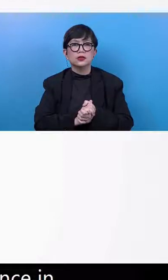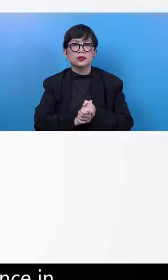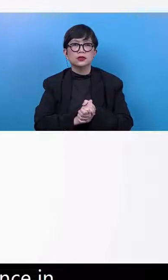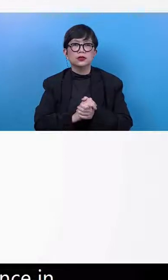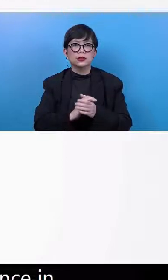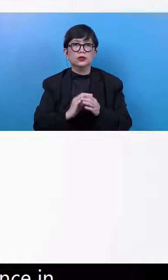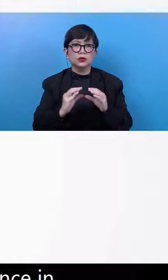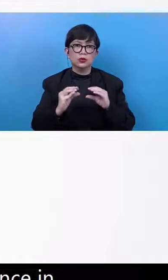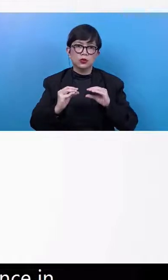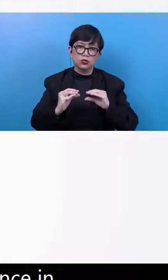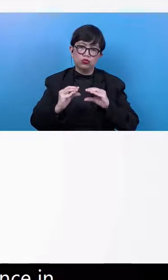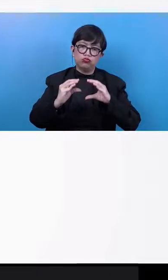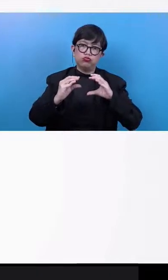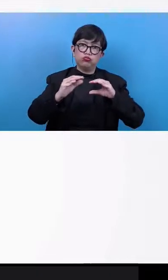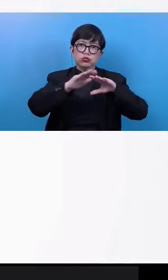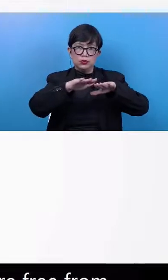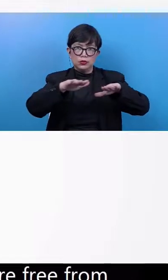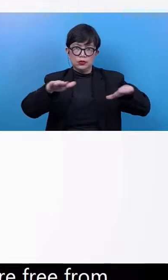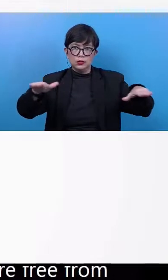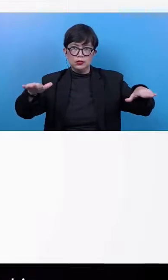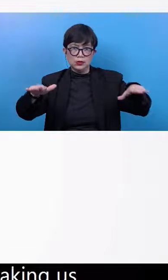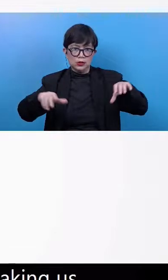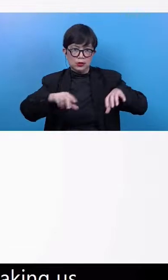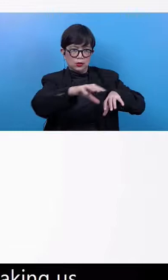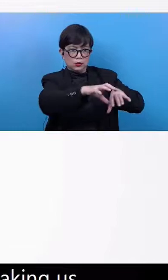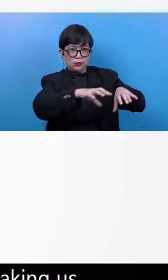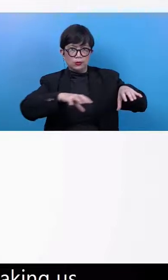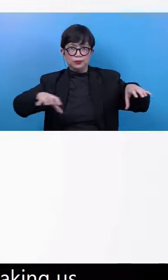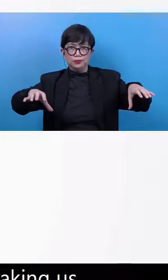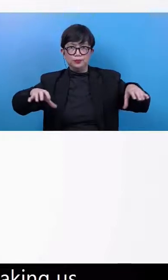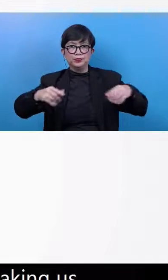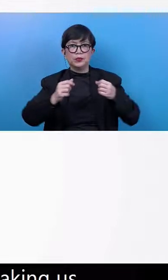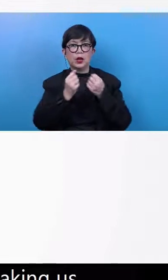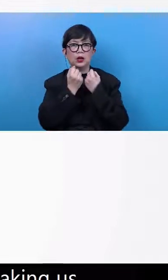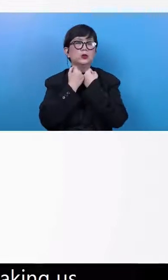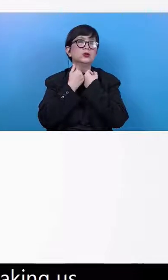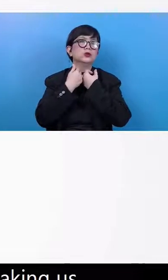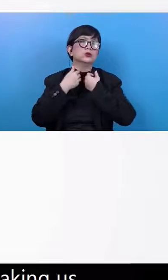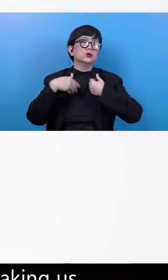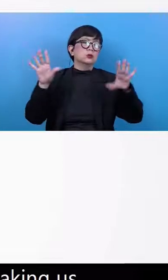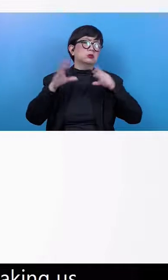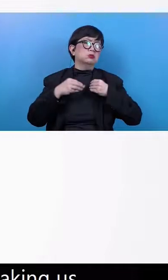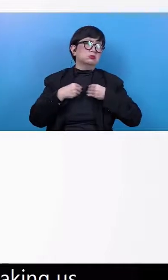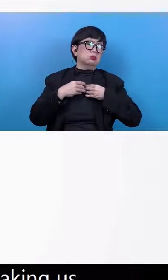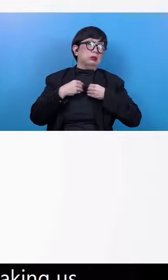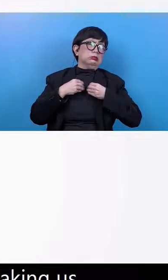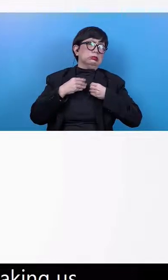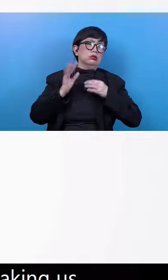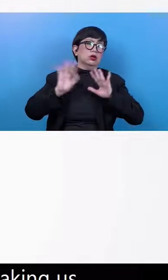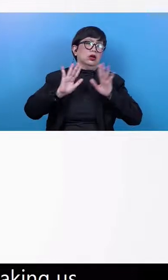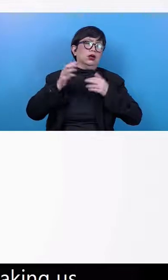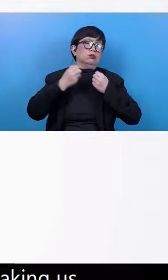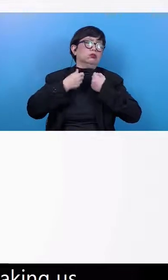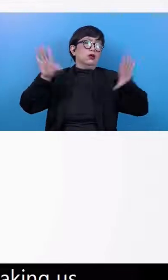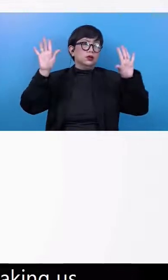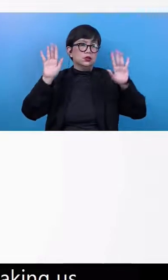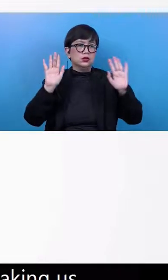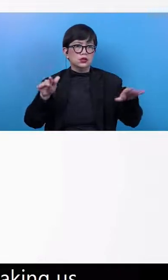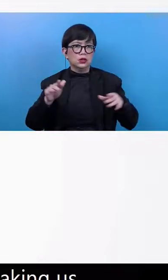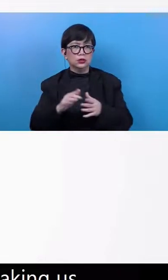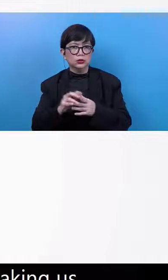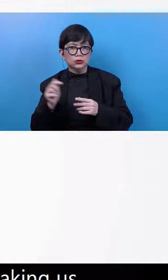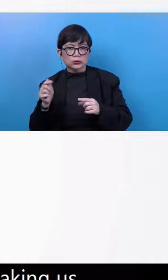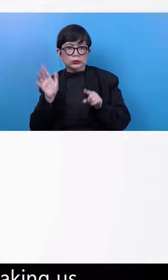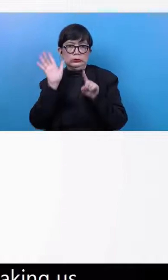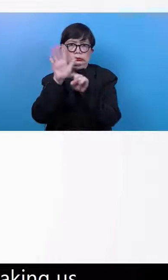if people are free from want, free from fear, and free from indignity, taking us directly to